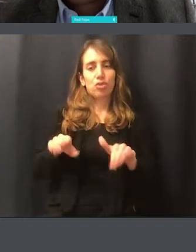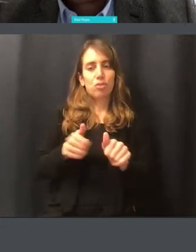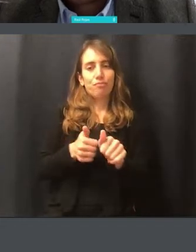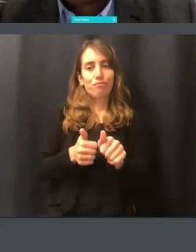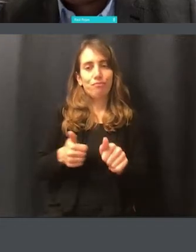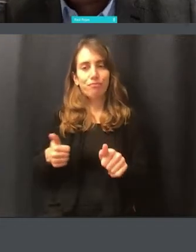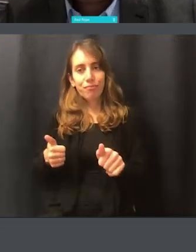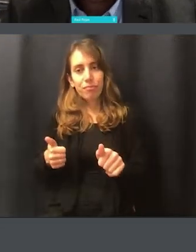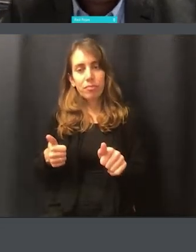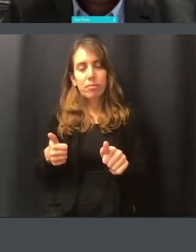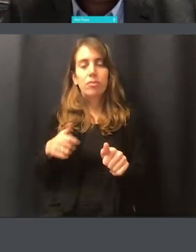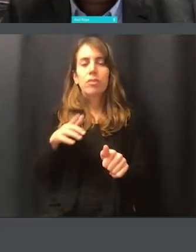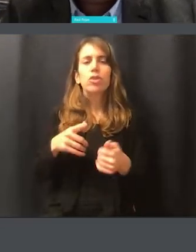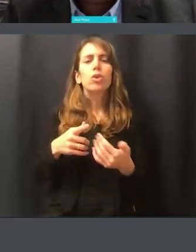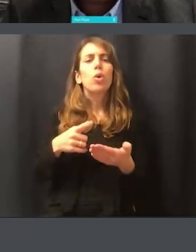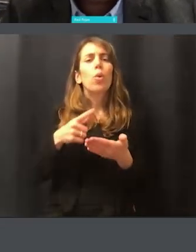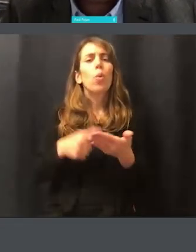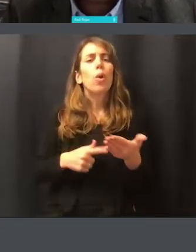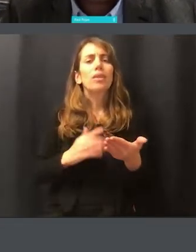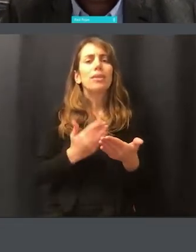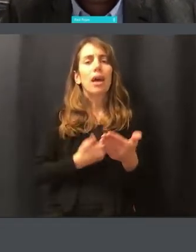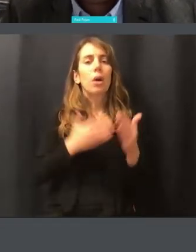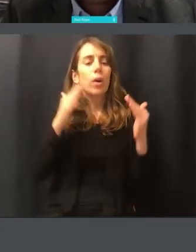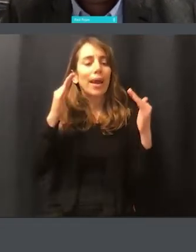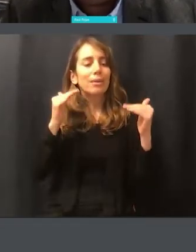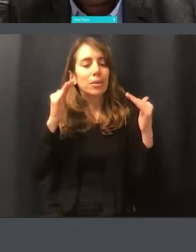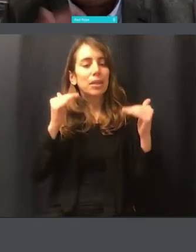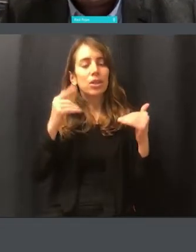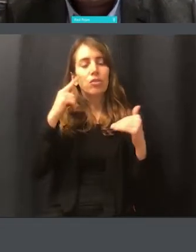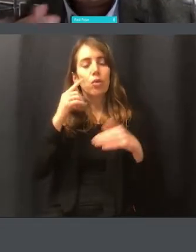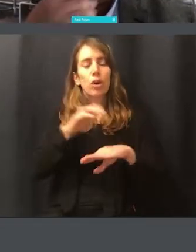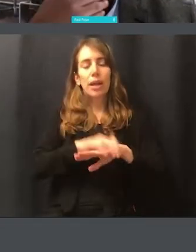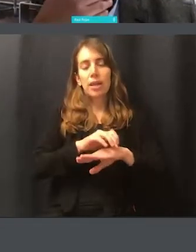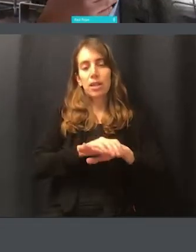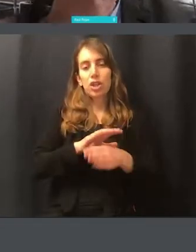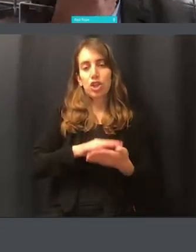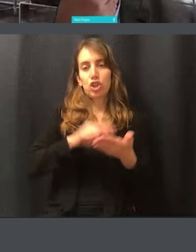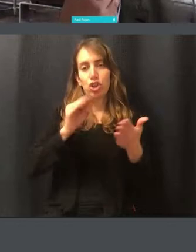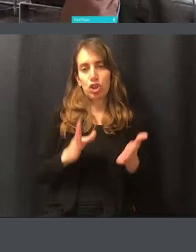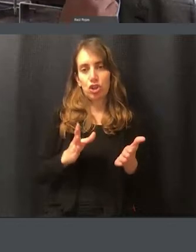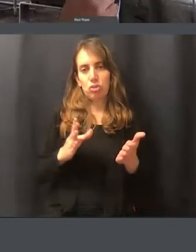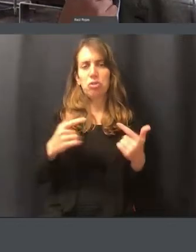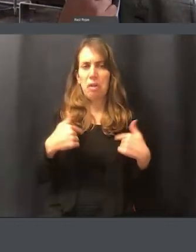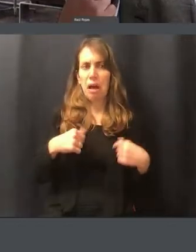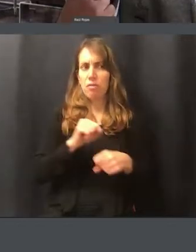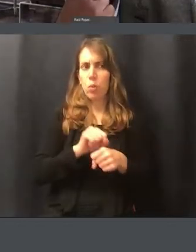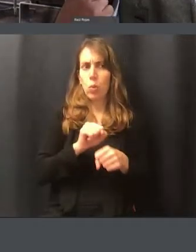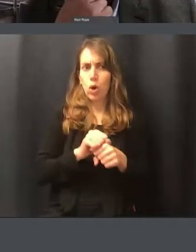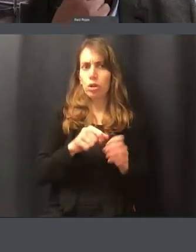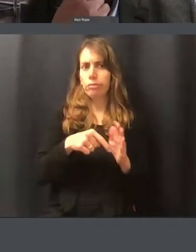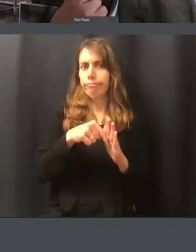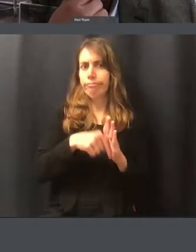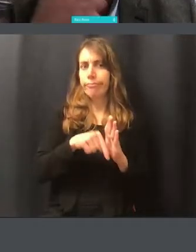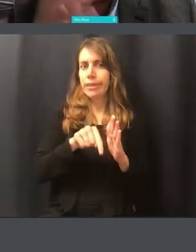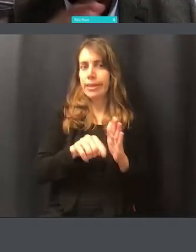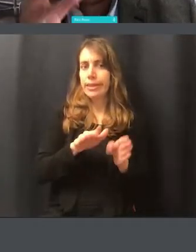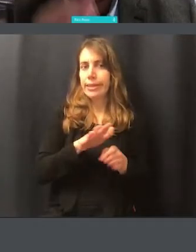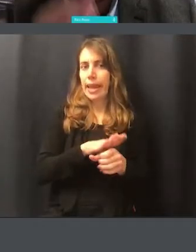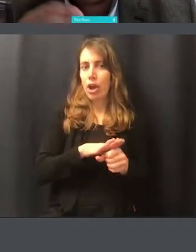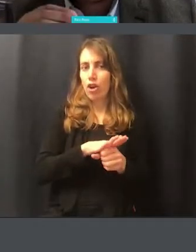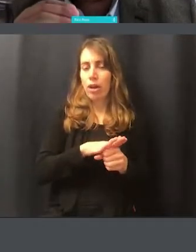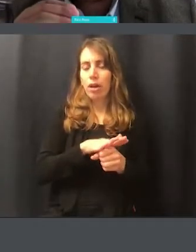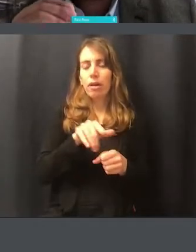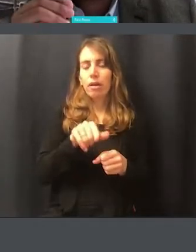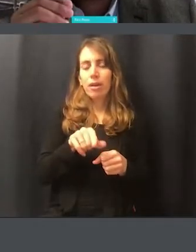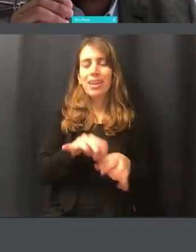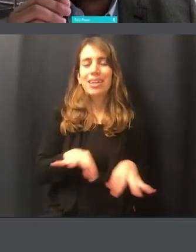So what's the expectation that we have for English learners, right? So I've done a little bit of work on this area. And I think it's really important for us to